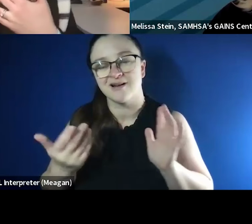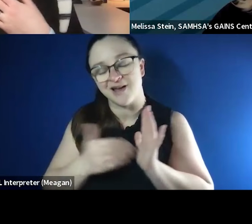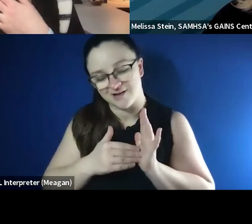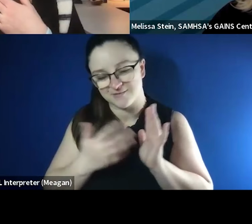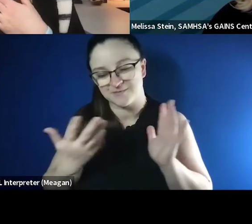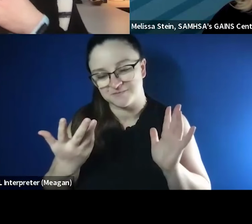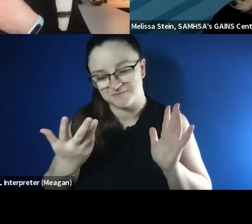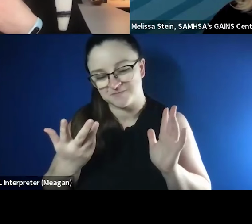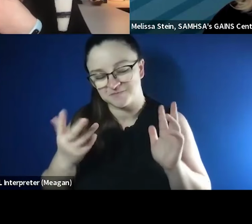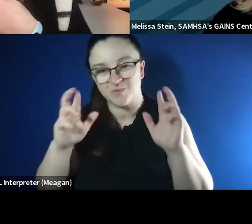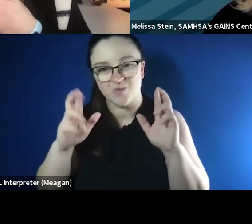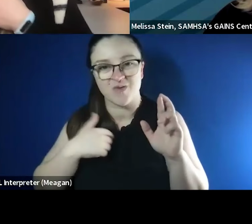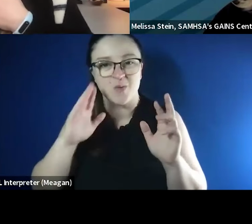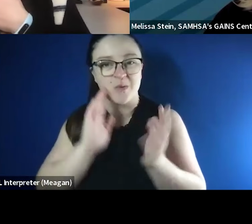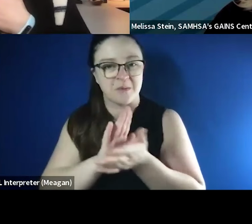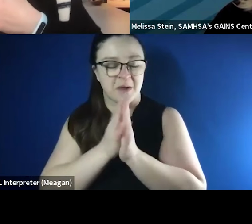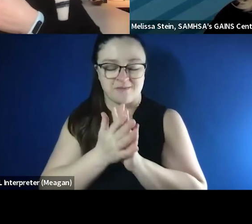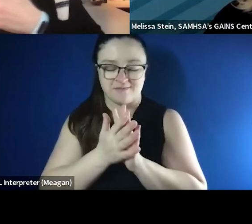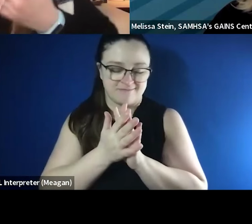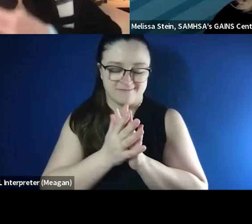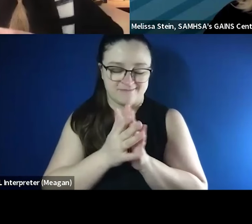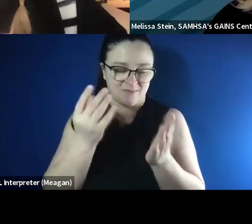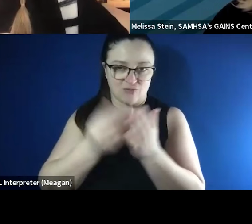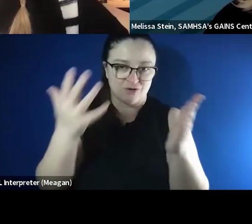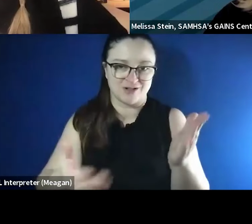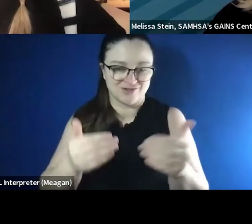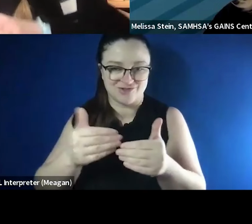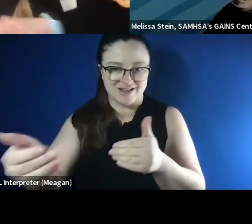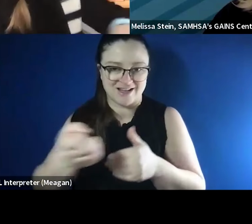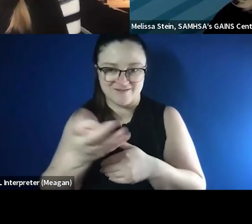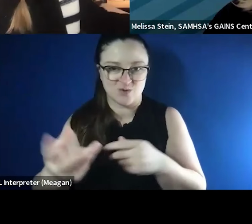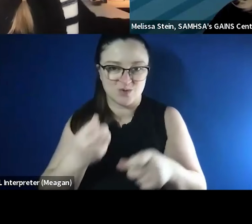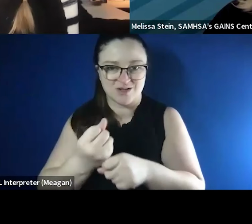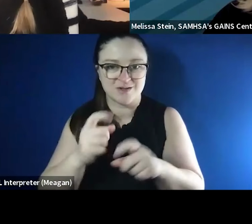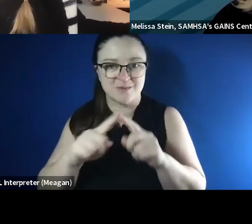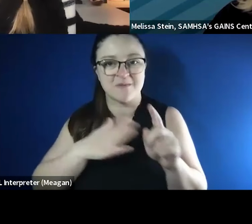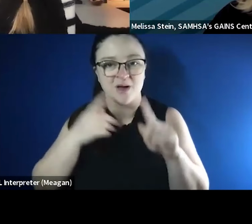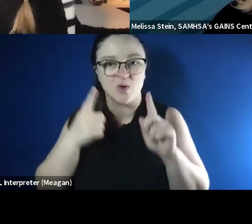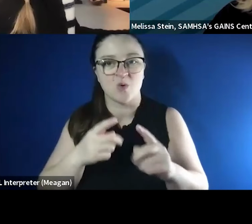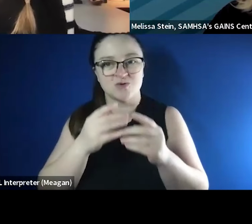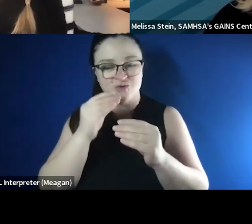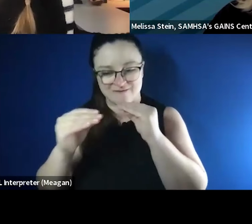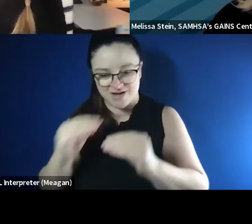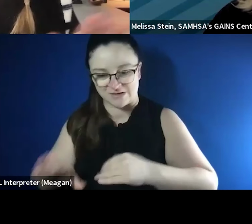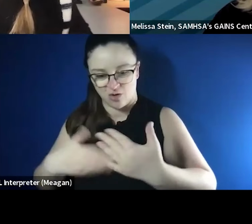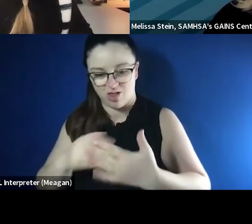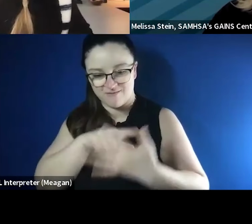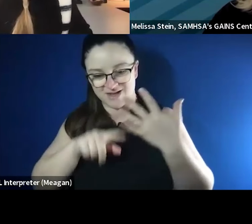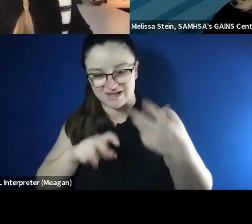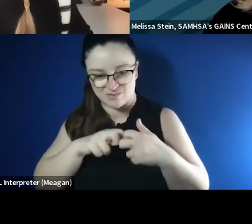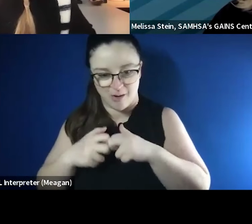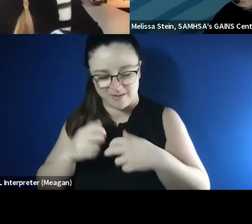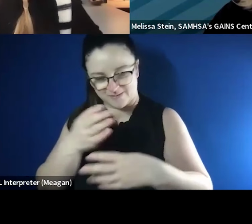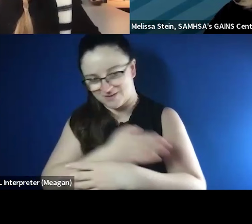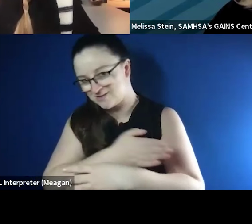I'm hopeful to become a multimillionaire in the next several years. I don't know how it's going to happen, but my goal is to fix all of these problems across the continuum. But